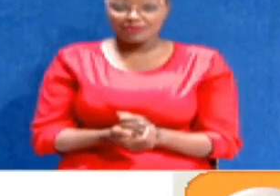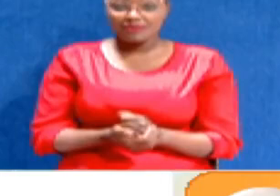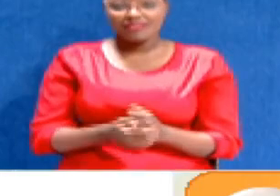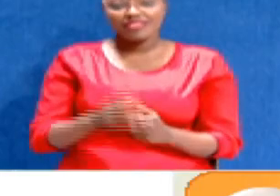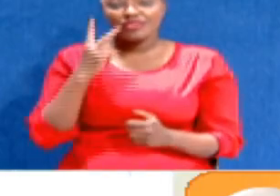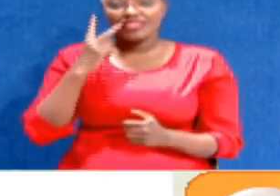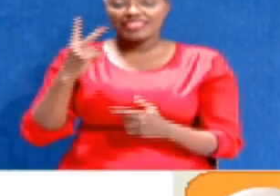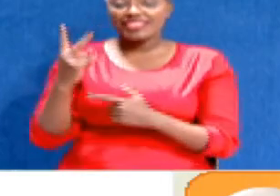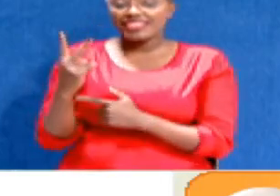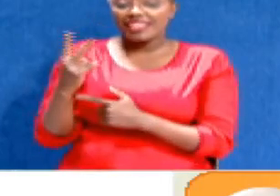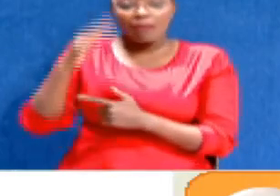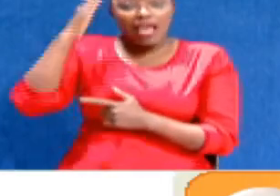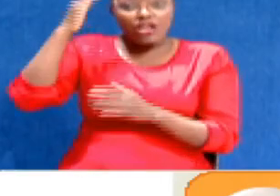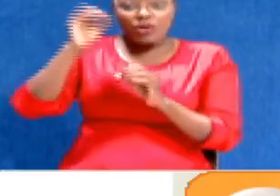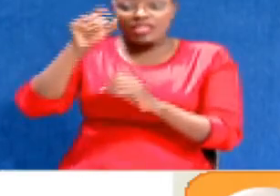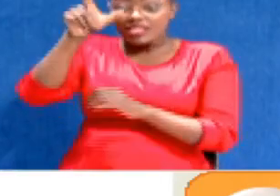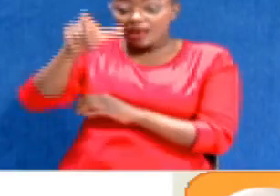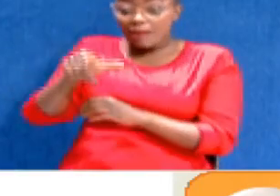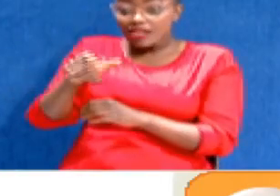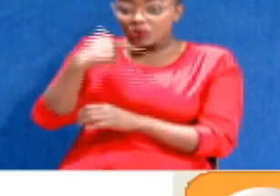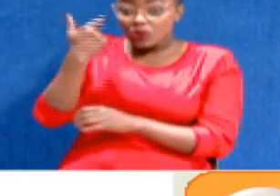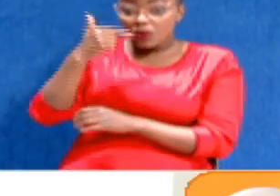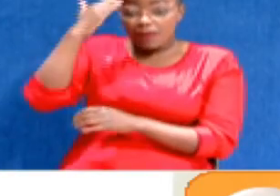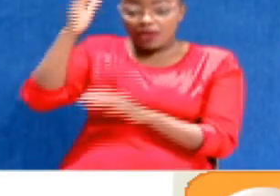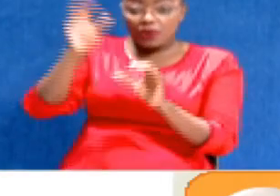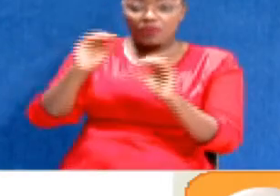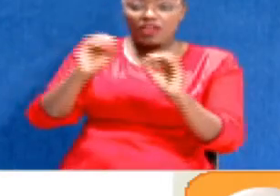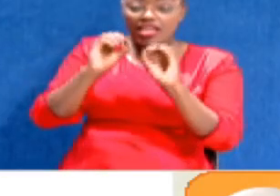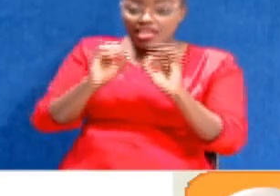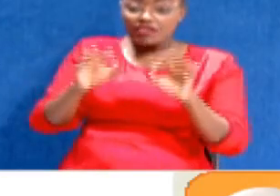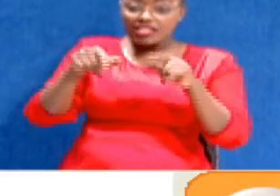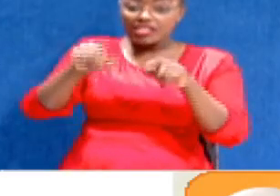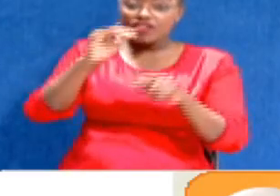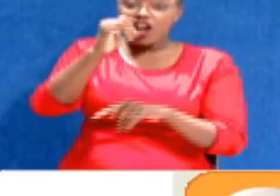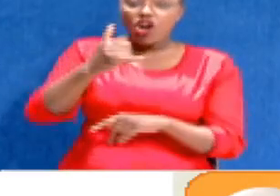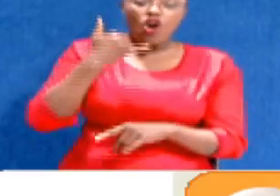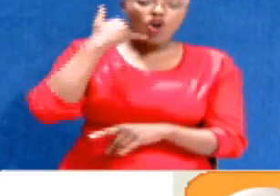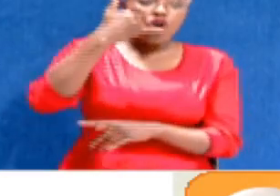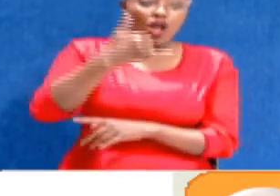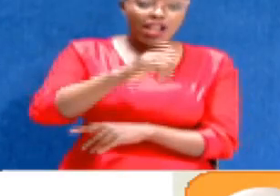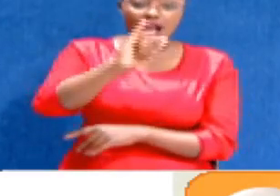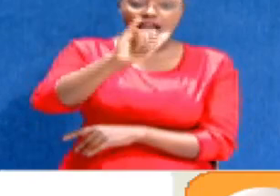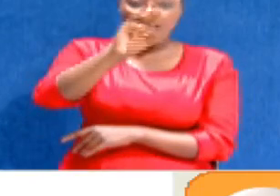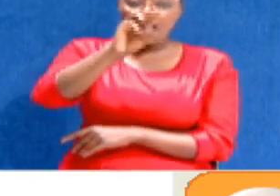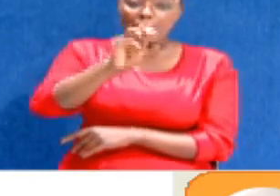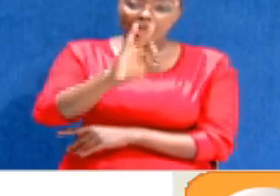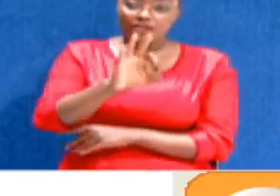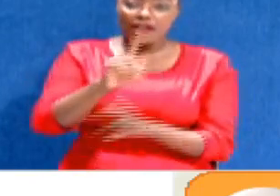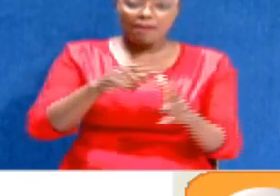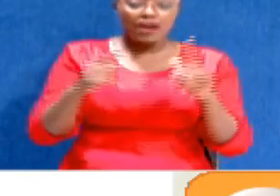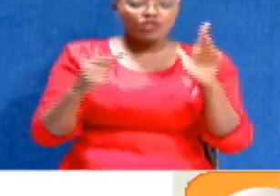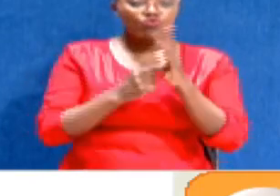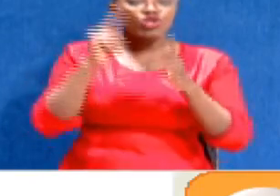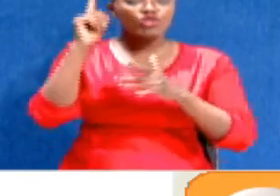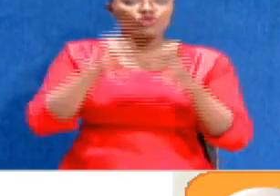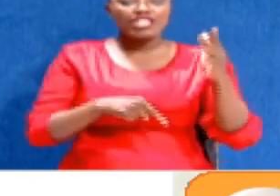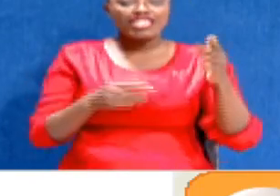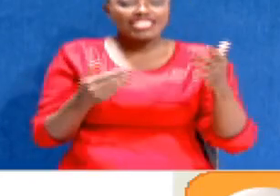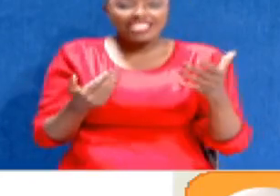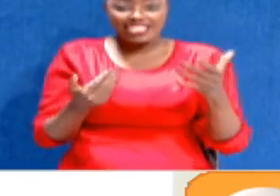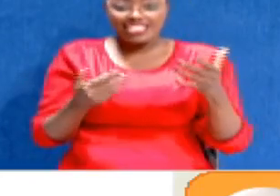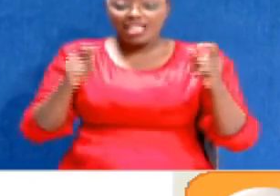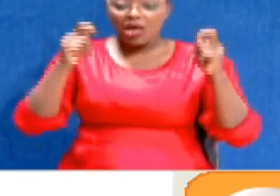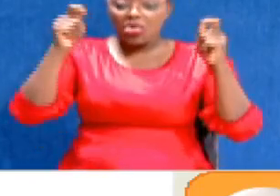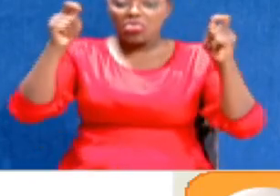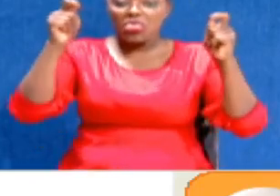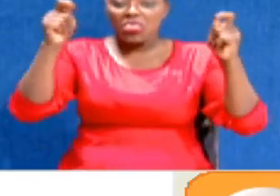Bye-bye. Look, I don't know who that gentleman is or if he actually called the IMF, but here is the point. The